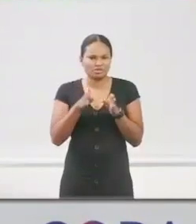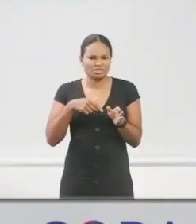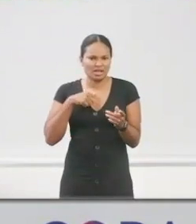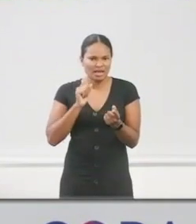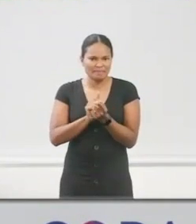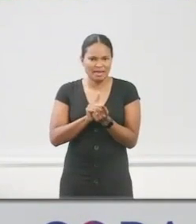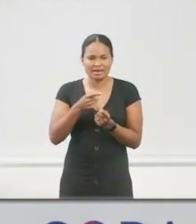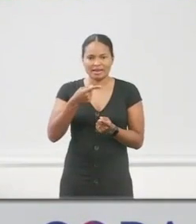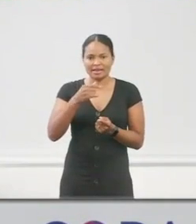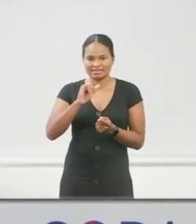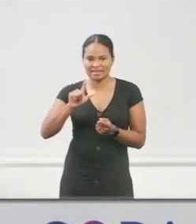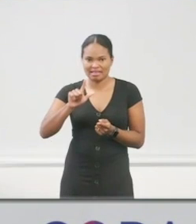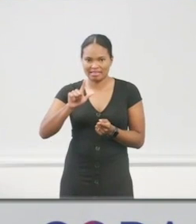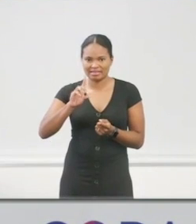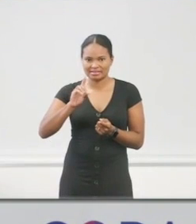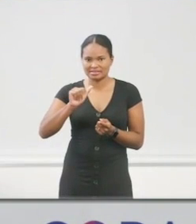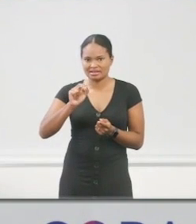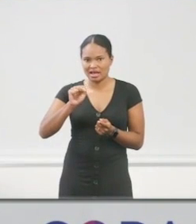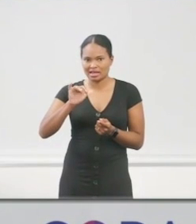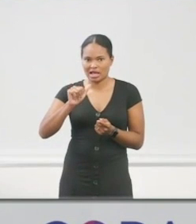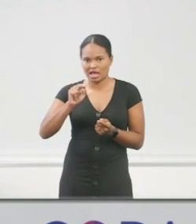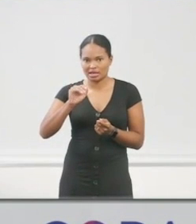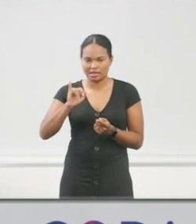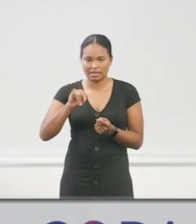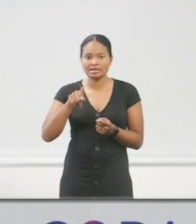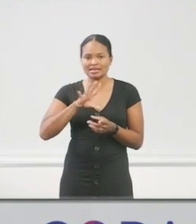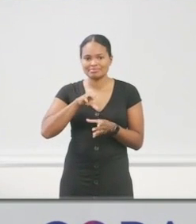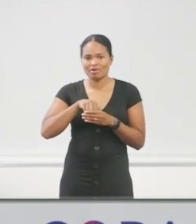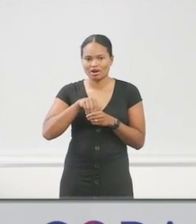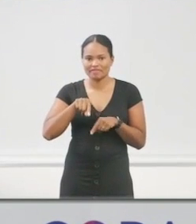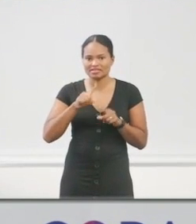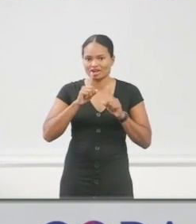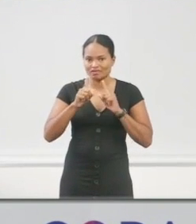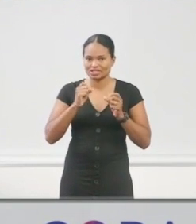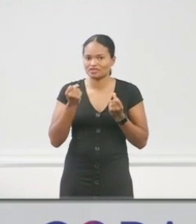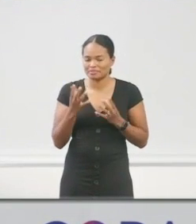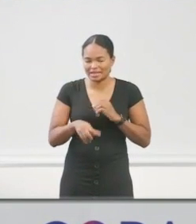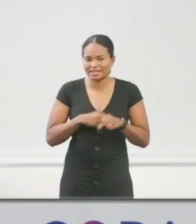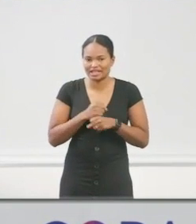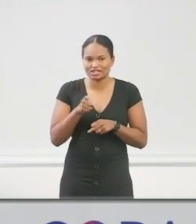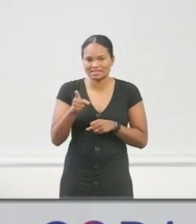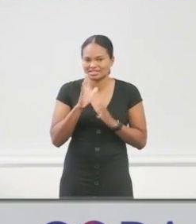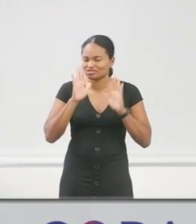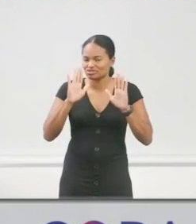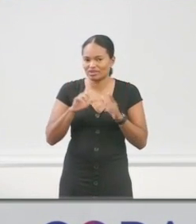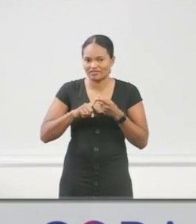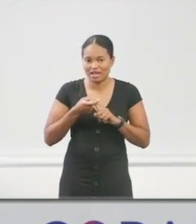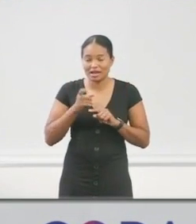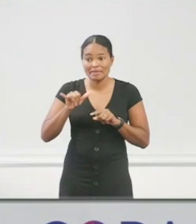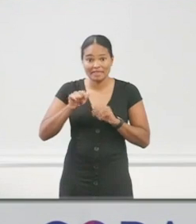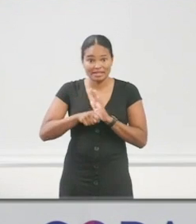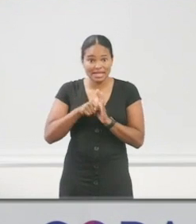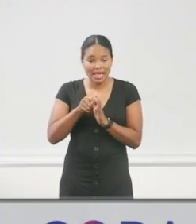Gil Damiani. And Gil's been part of this conference for many years, and he's a great friend. But at the time, he was with the Mesa Fire